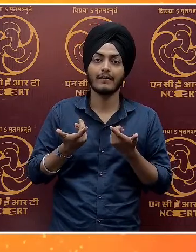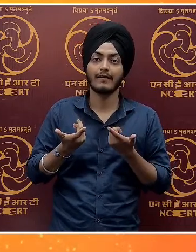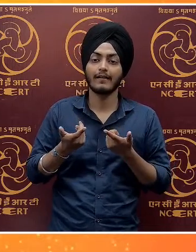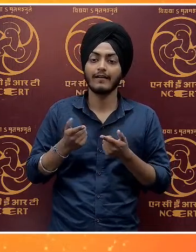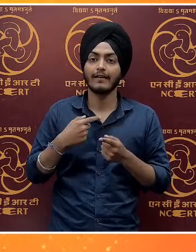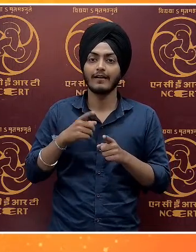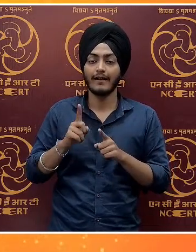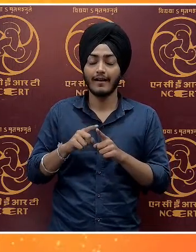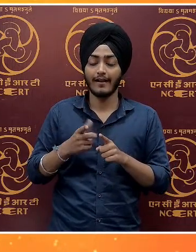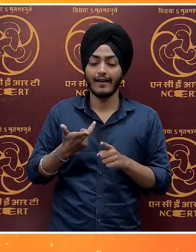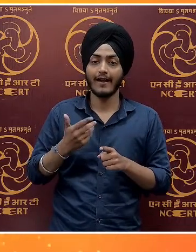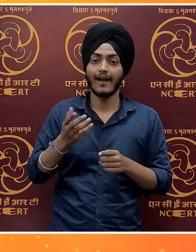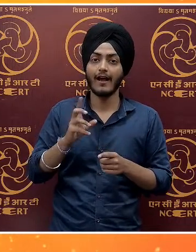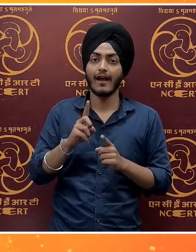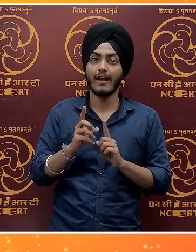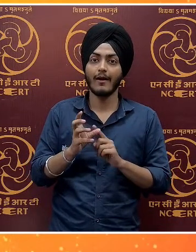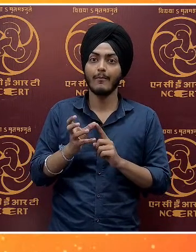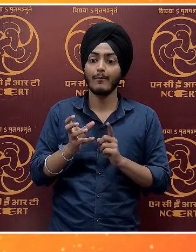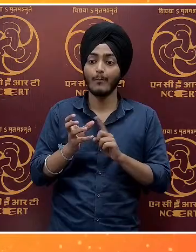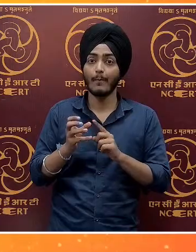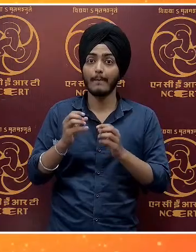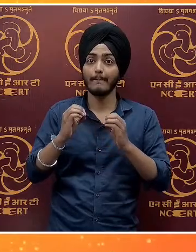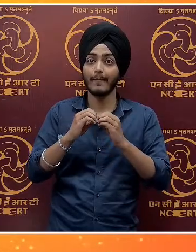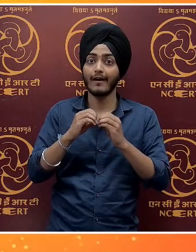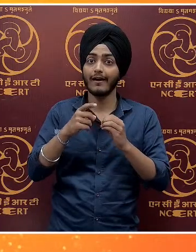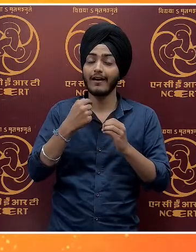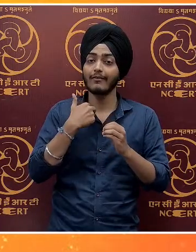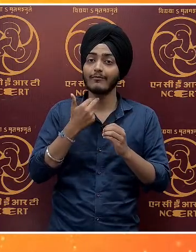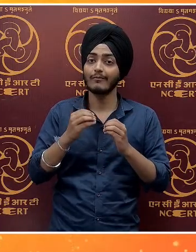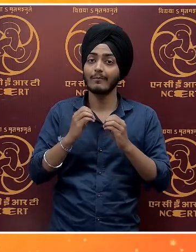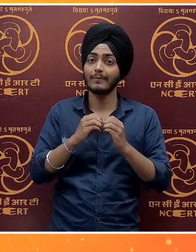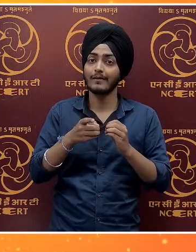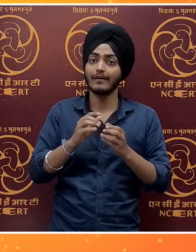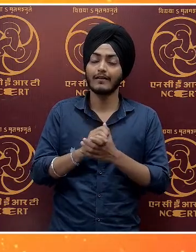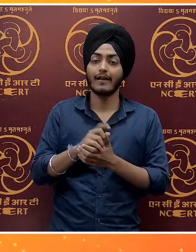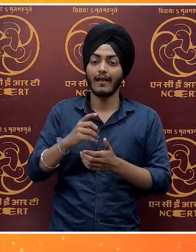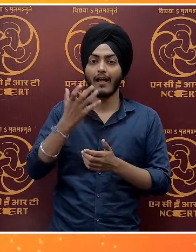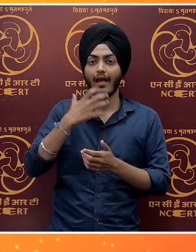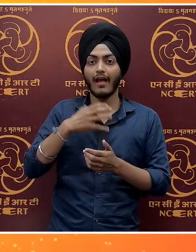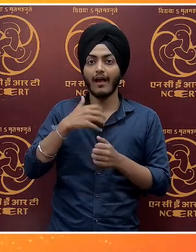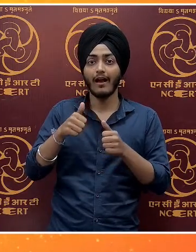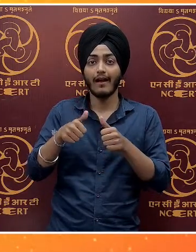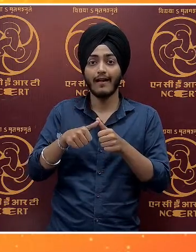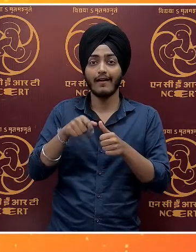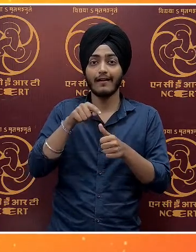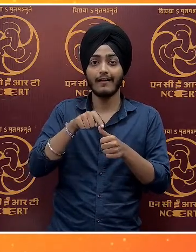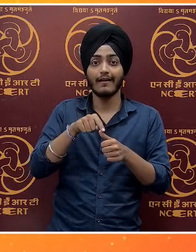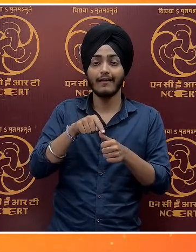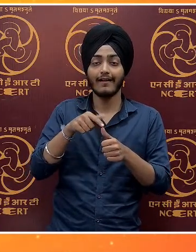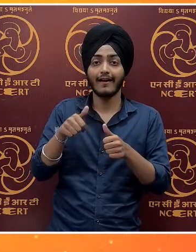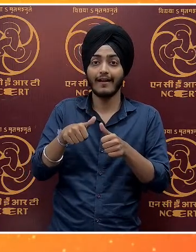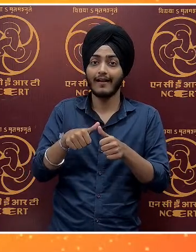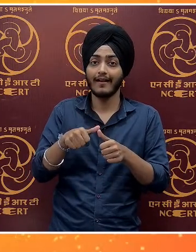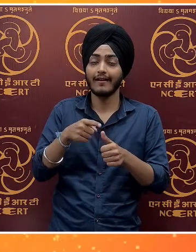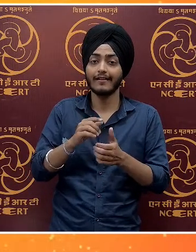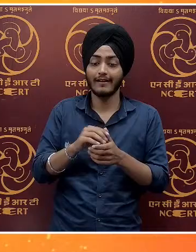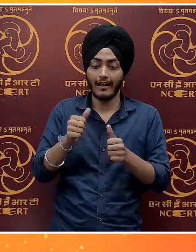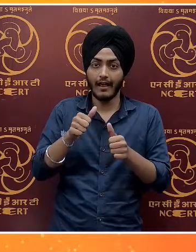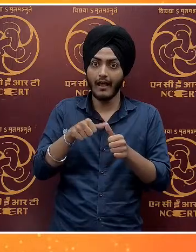a ball, b, b, an apple, e, it's a sound of